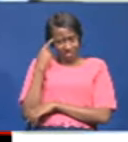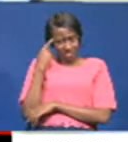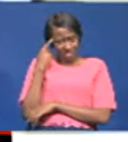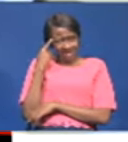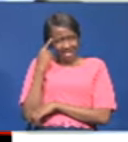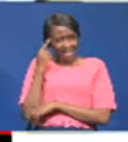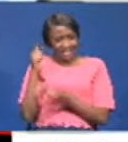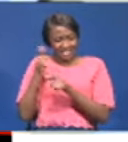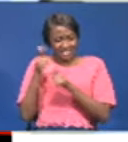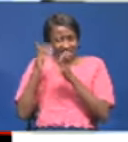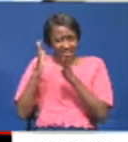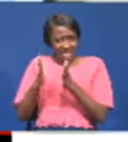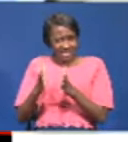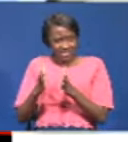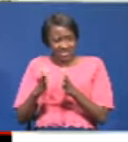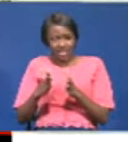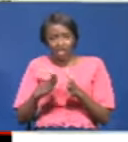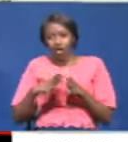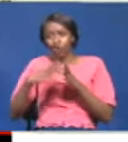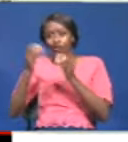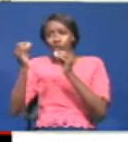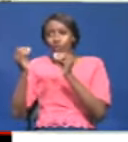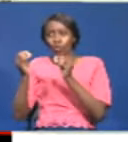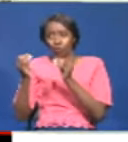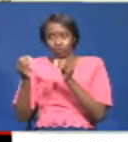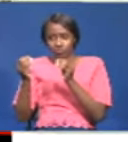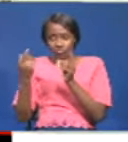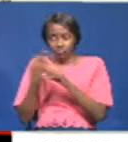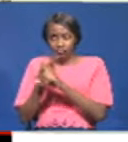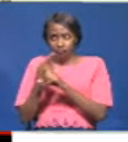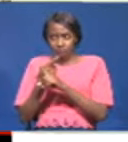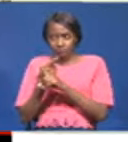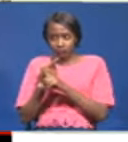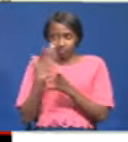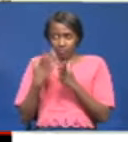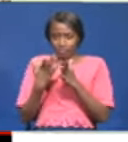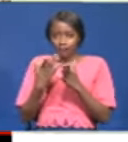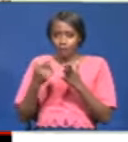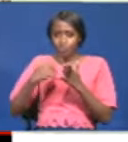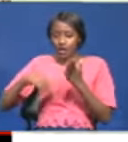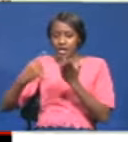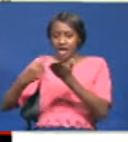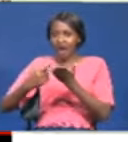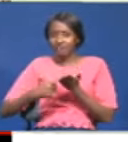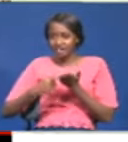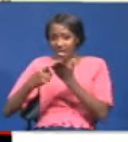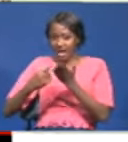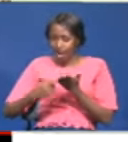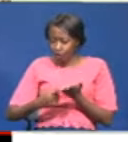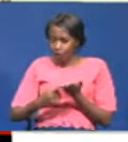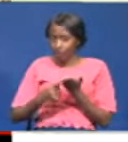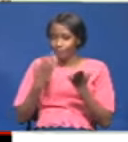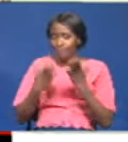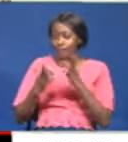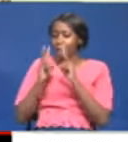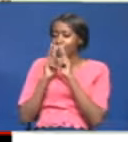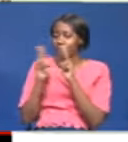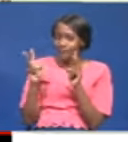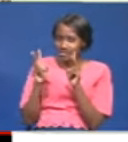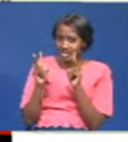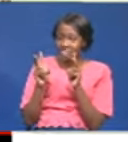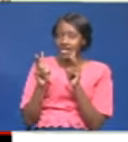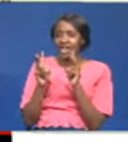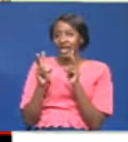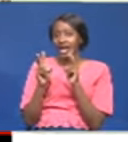country, apart from just community engagements that we do and community dialogues, the peace caravans, like even the big concert we did in